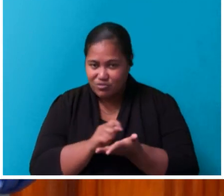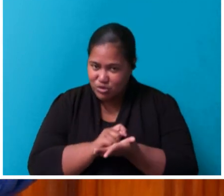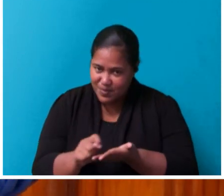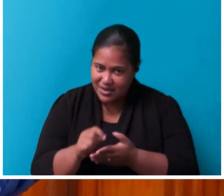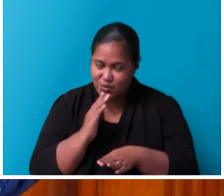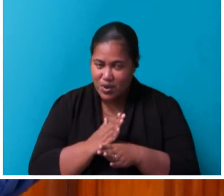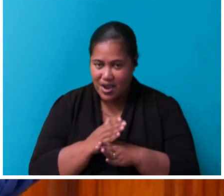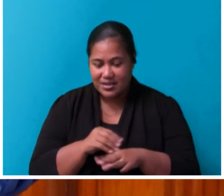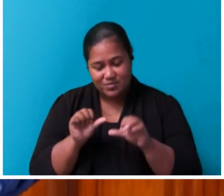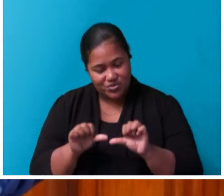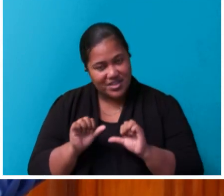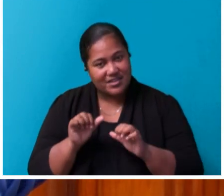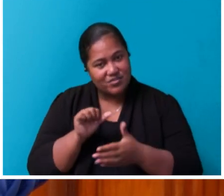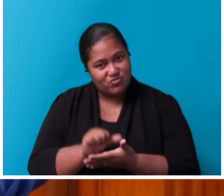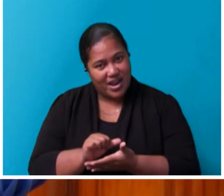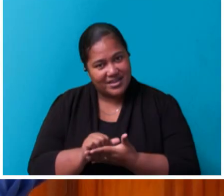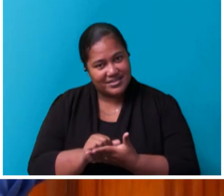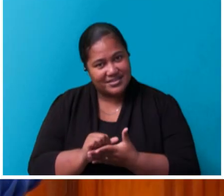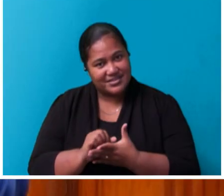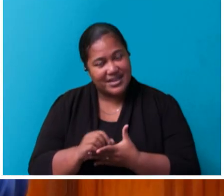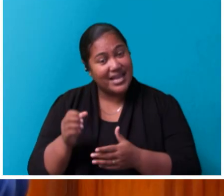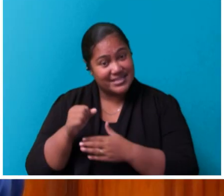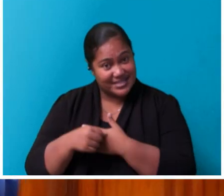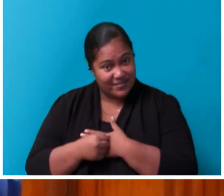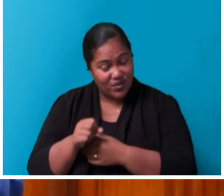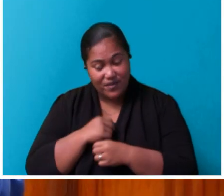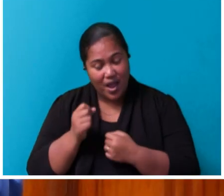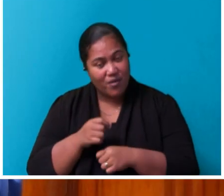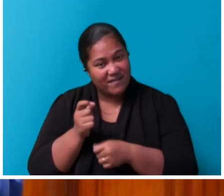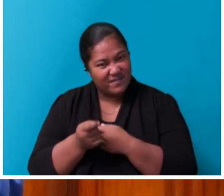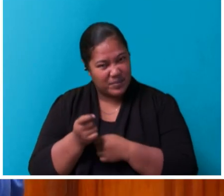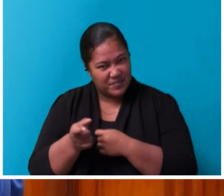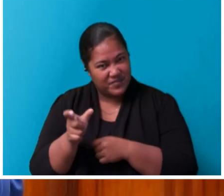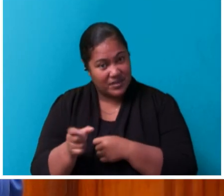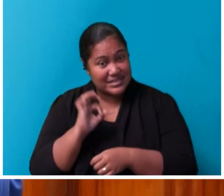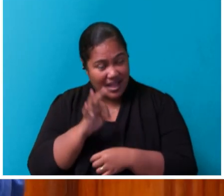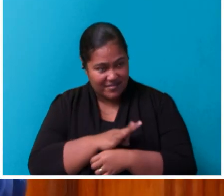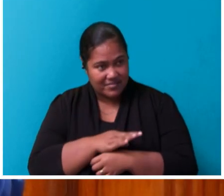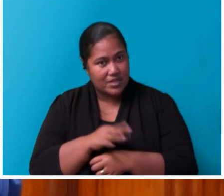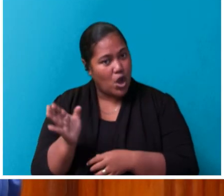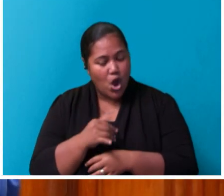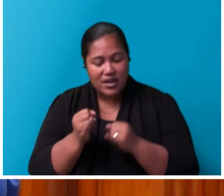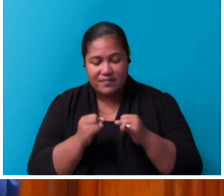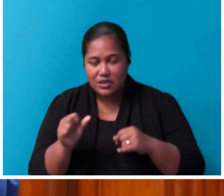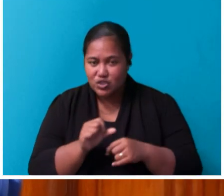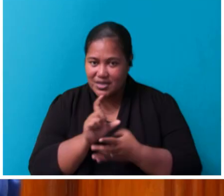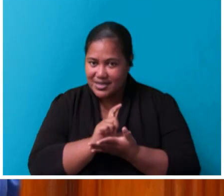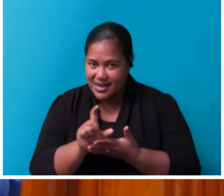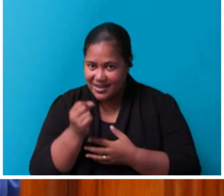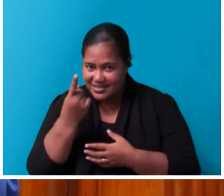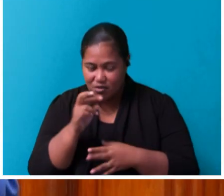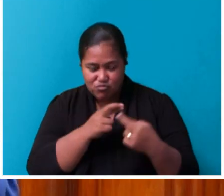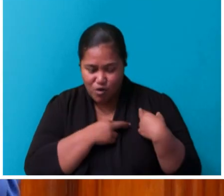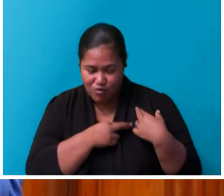that protect the rights and welfare of our fishers. Every individual should have a clear understanding of their roles, responsibilities, and